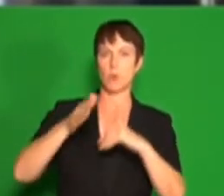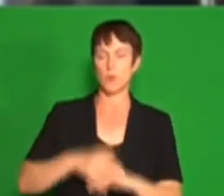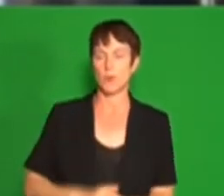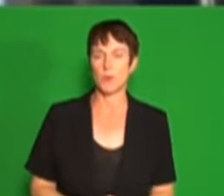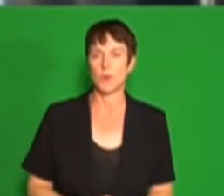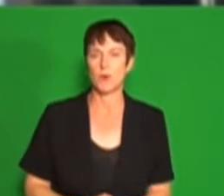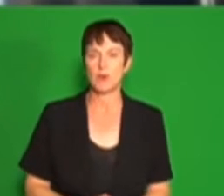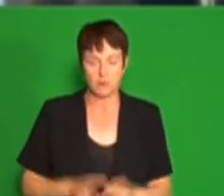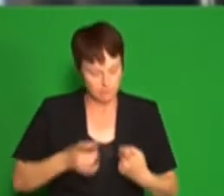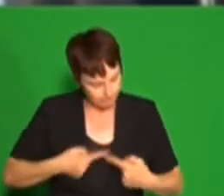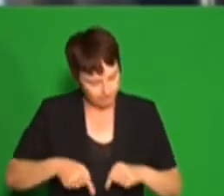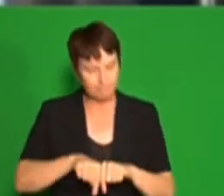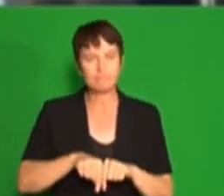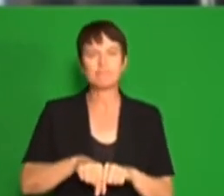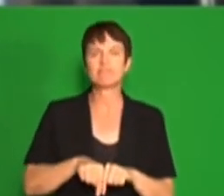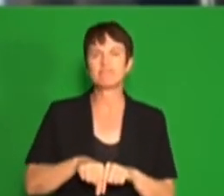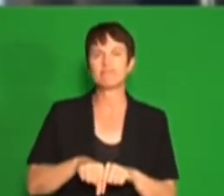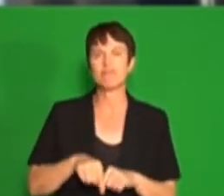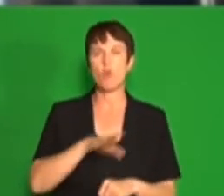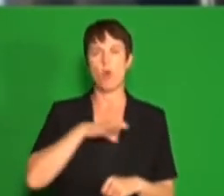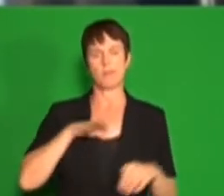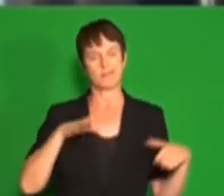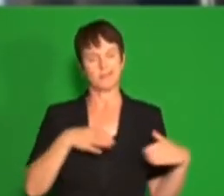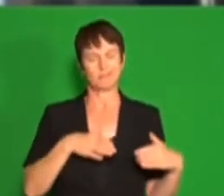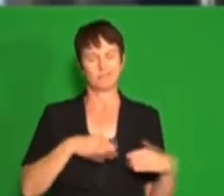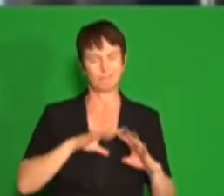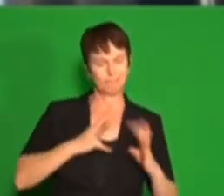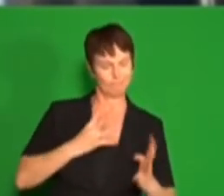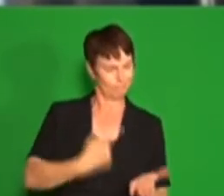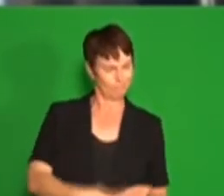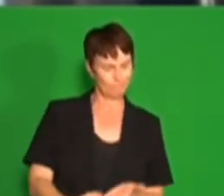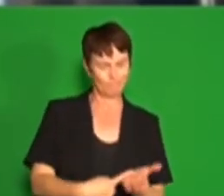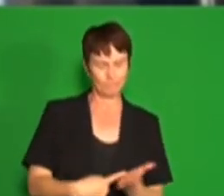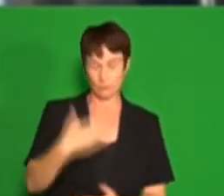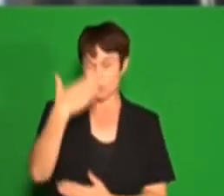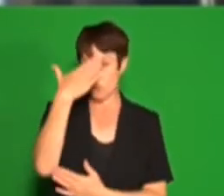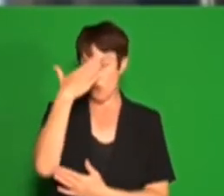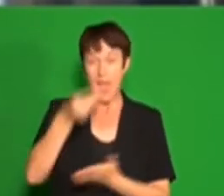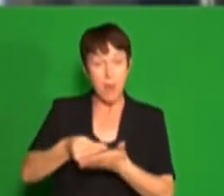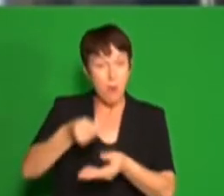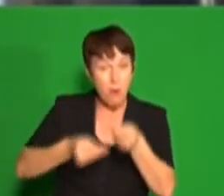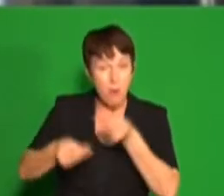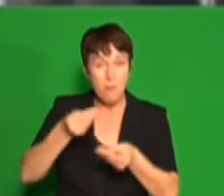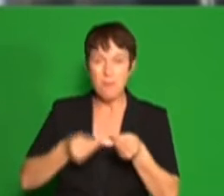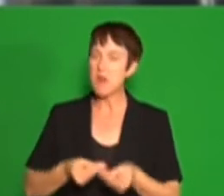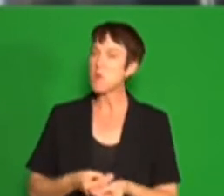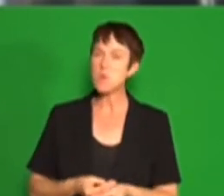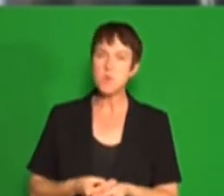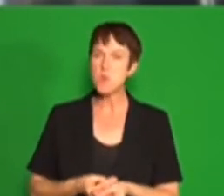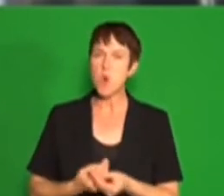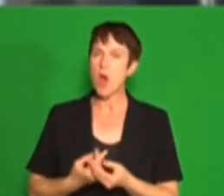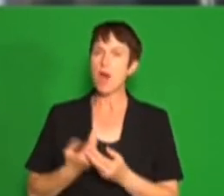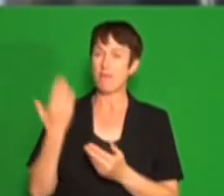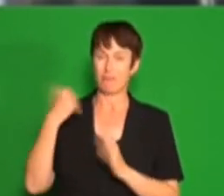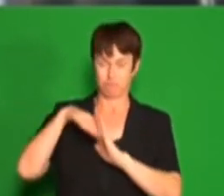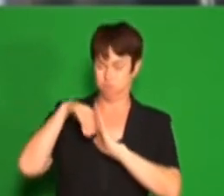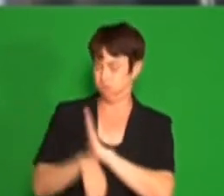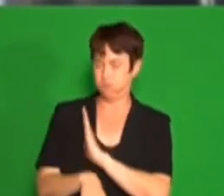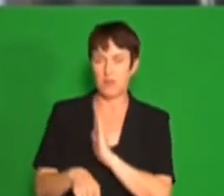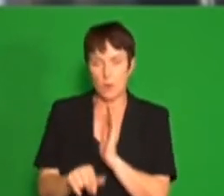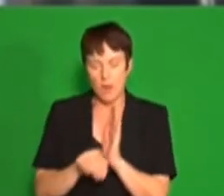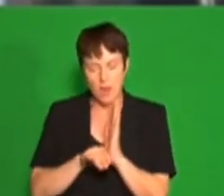committee notes that the slow economic recovery will help keep inflation below the midpoint of the